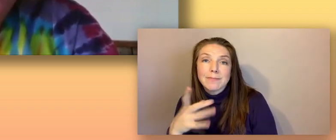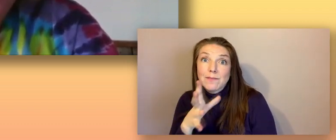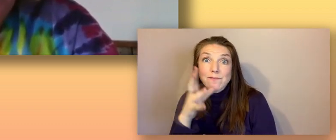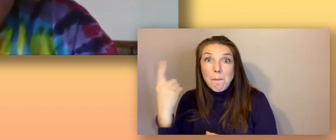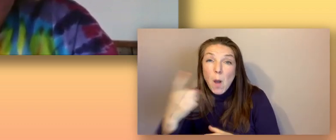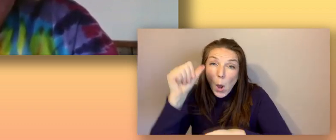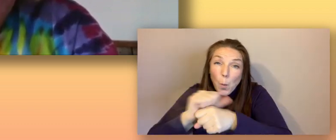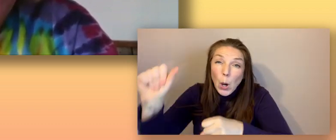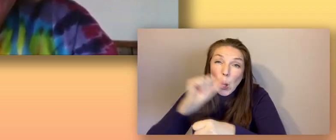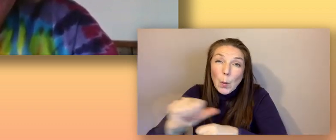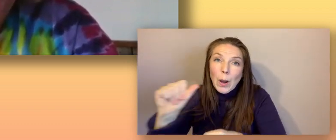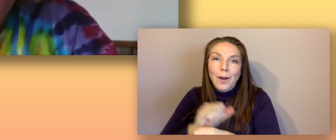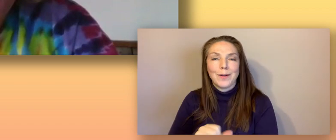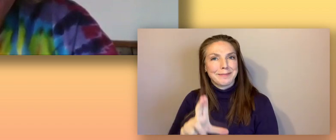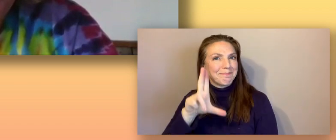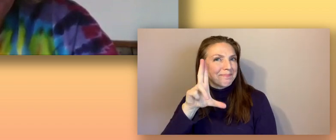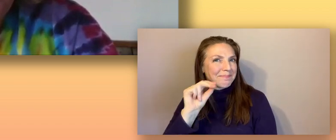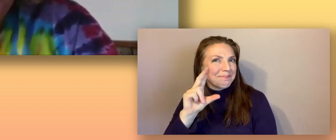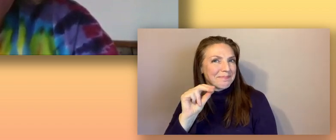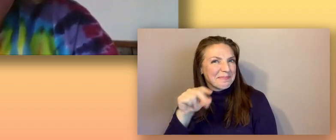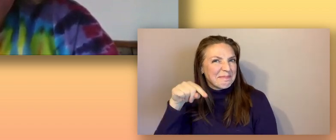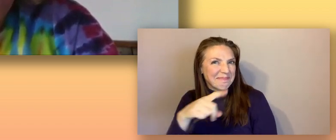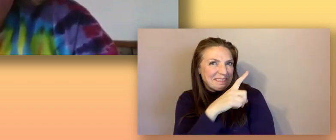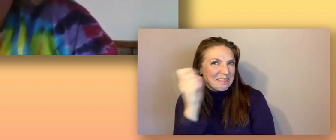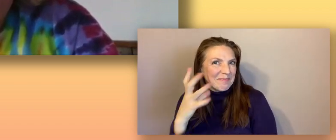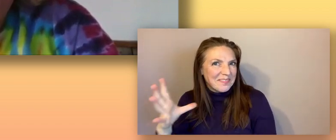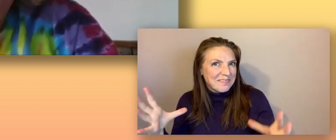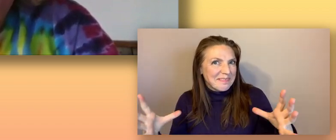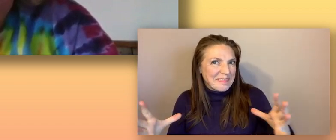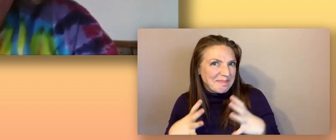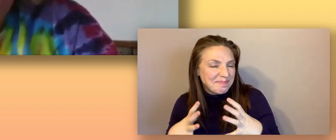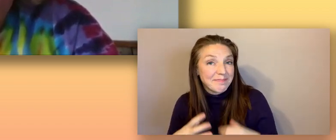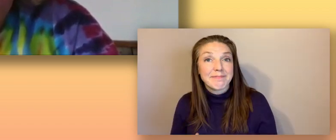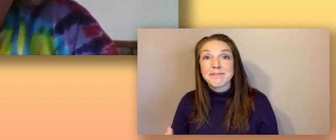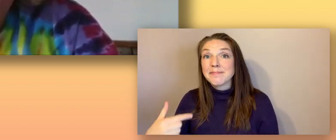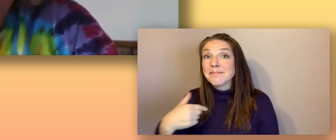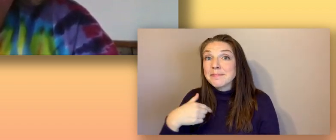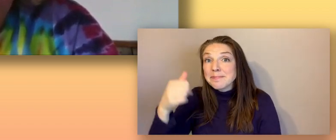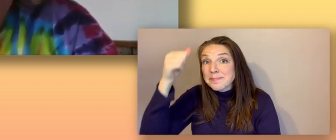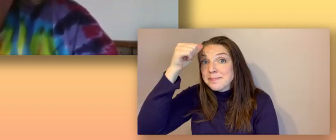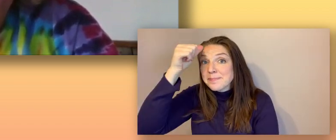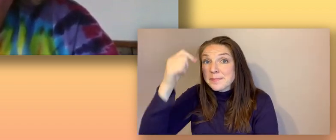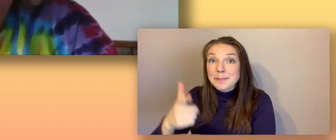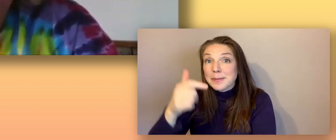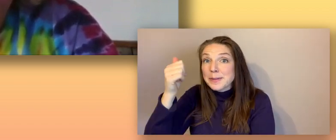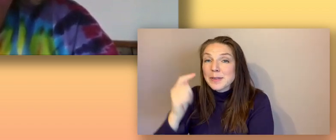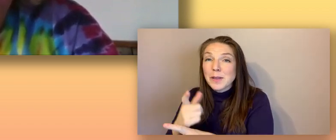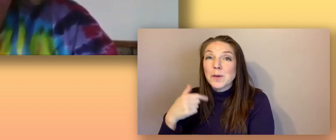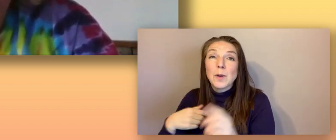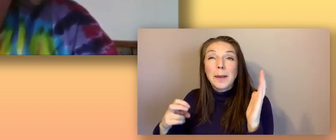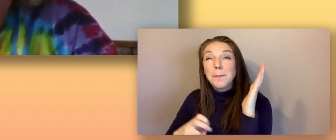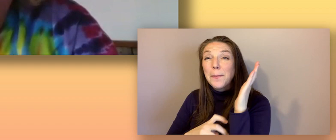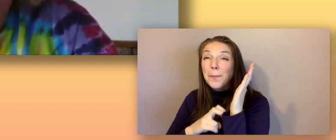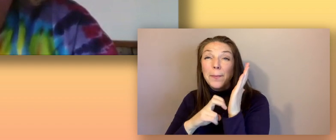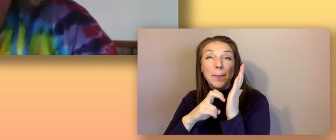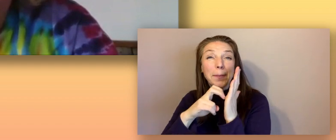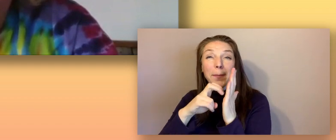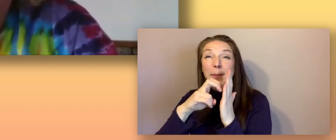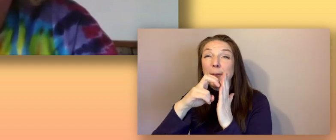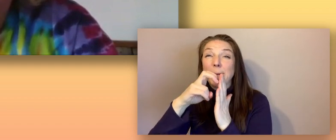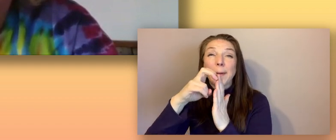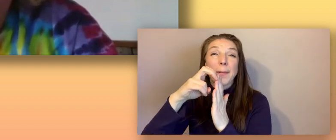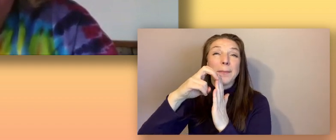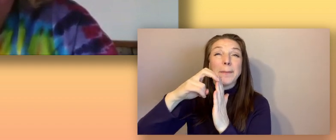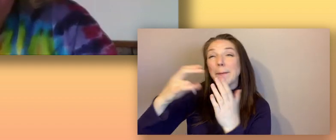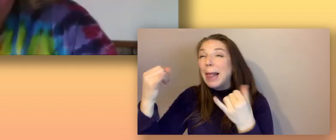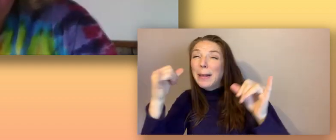your summer vacation. Me and my brothers would climb on the wagons and climb up the side of the wire